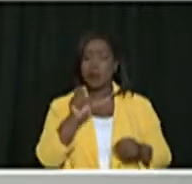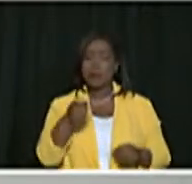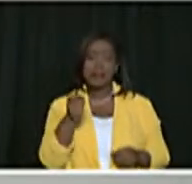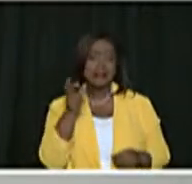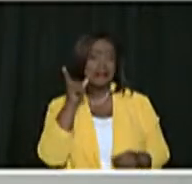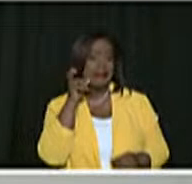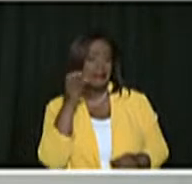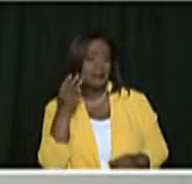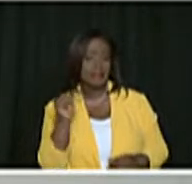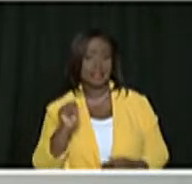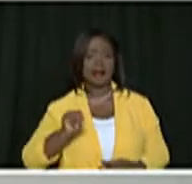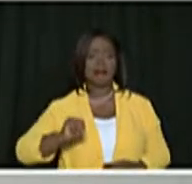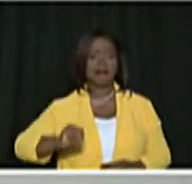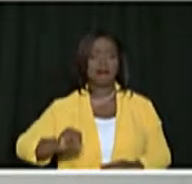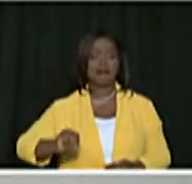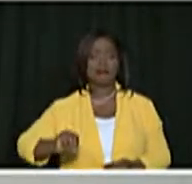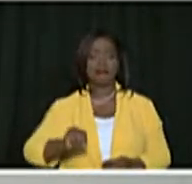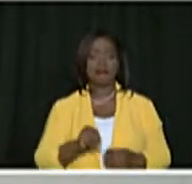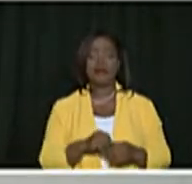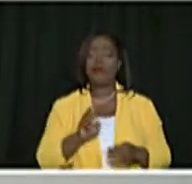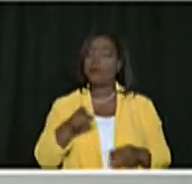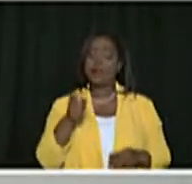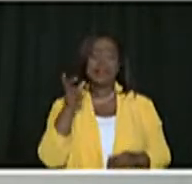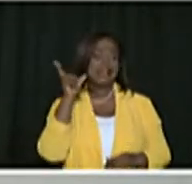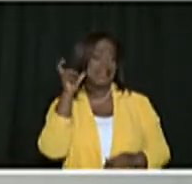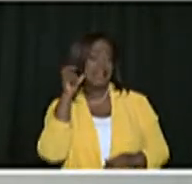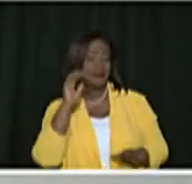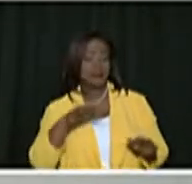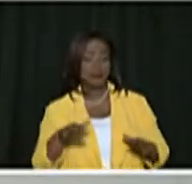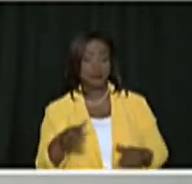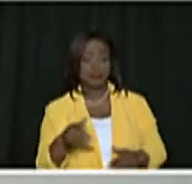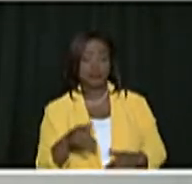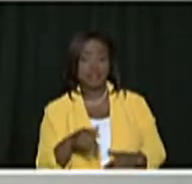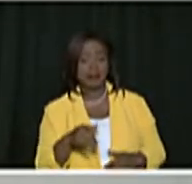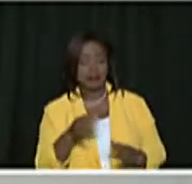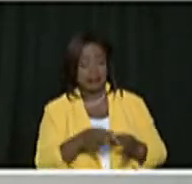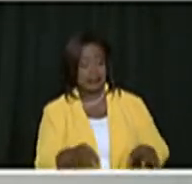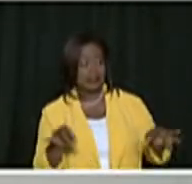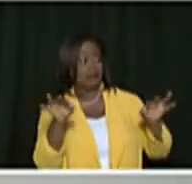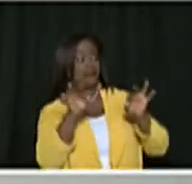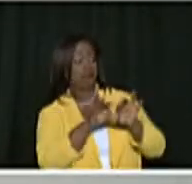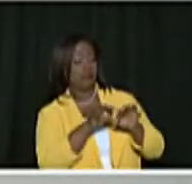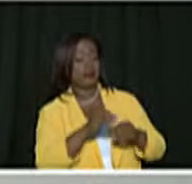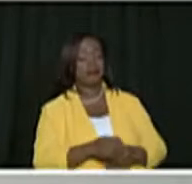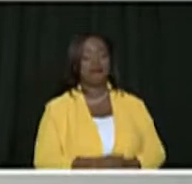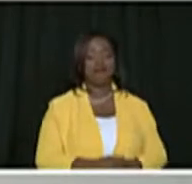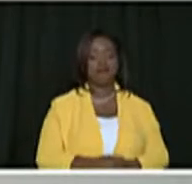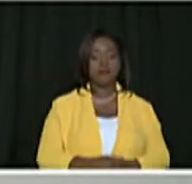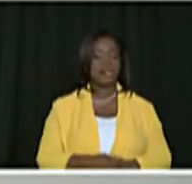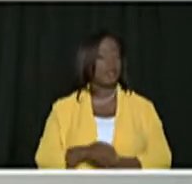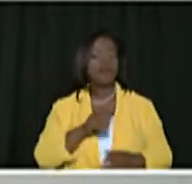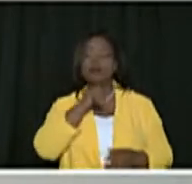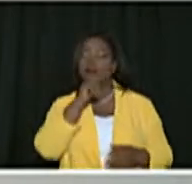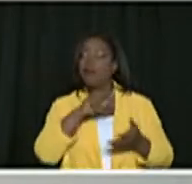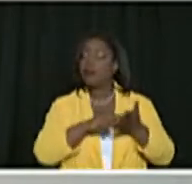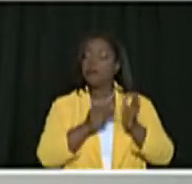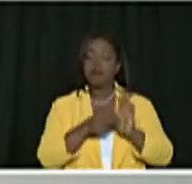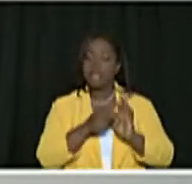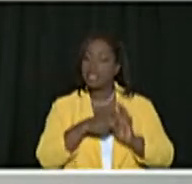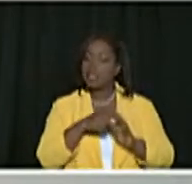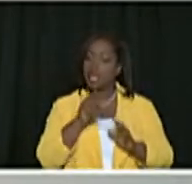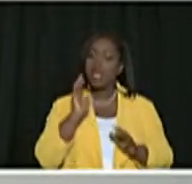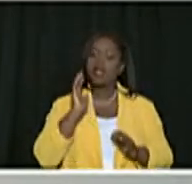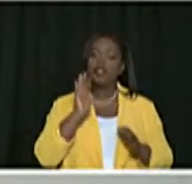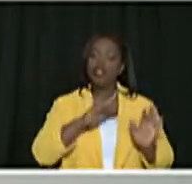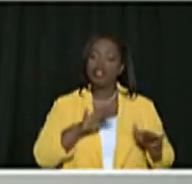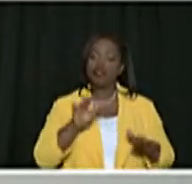guardianship position. Listening to our children is really important. So it doesn't mean that they would get what they want, right? When